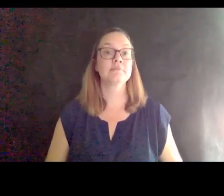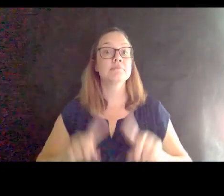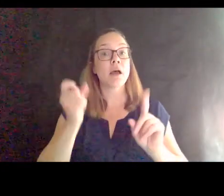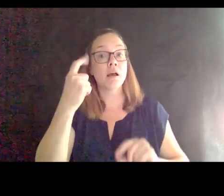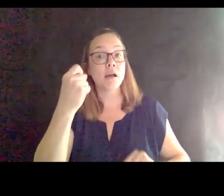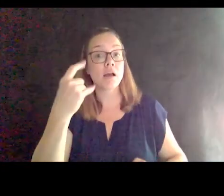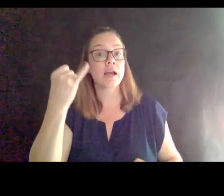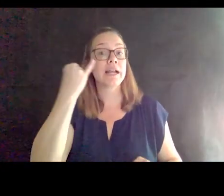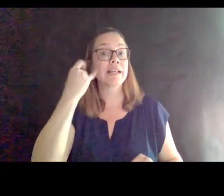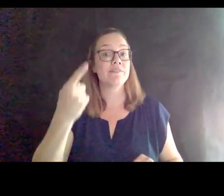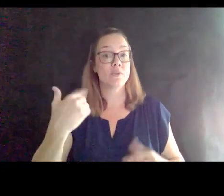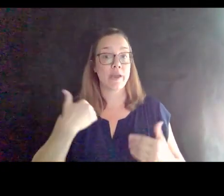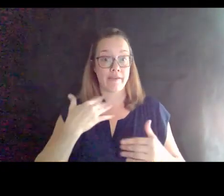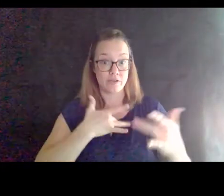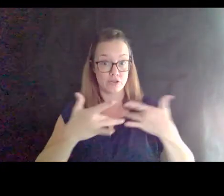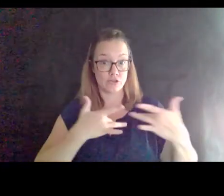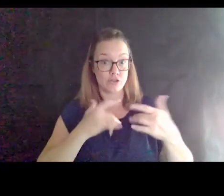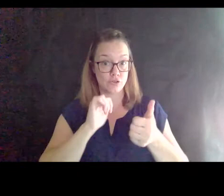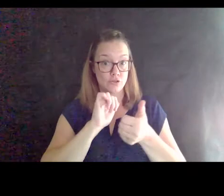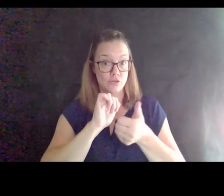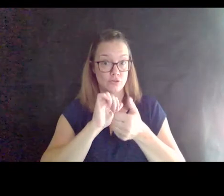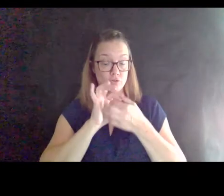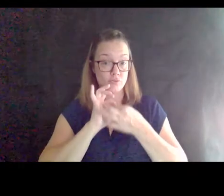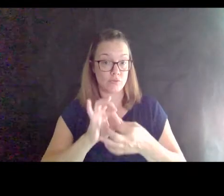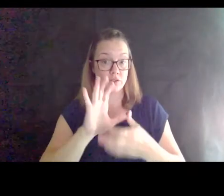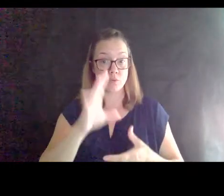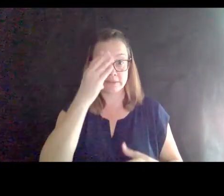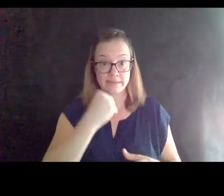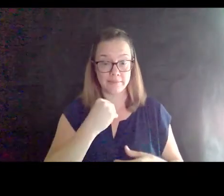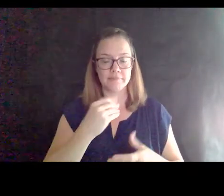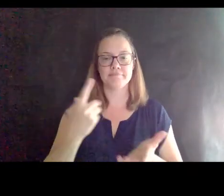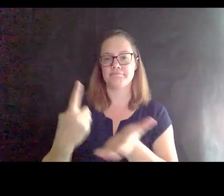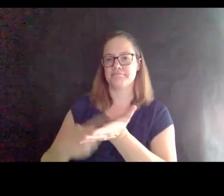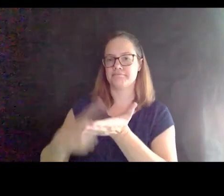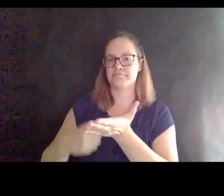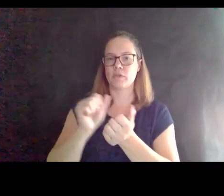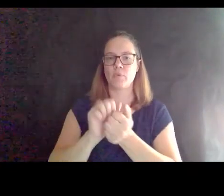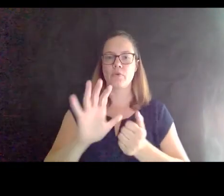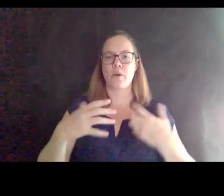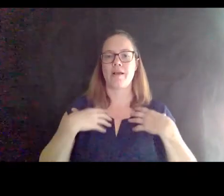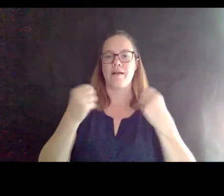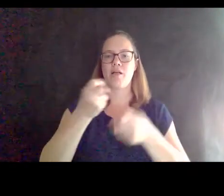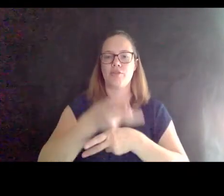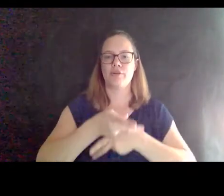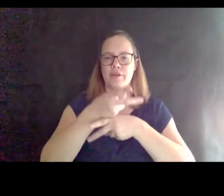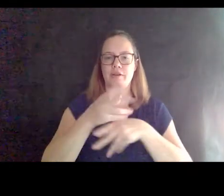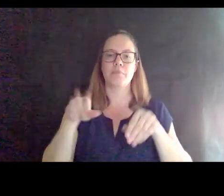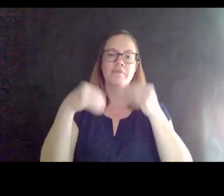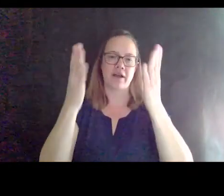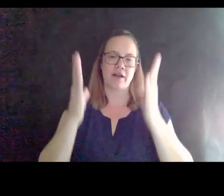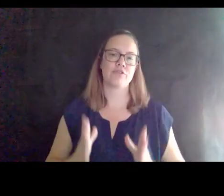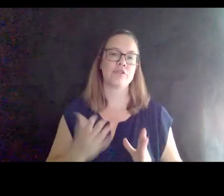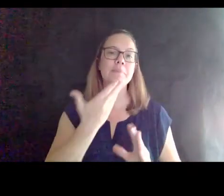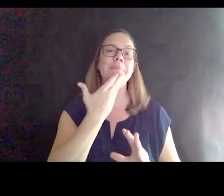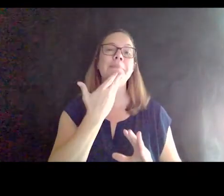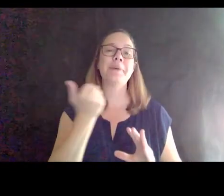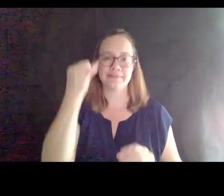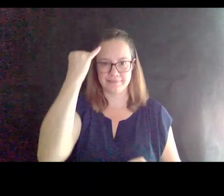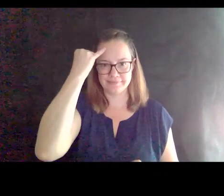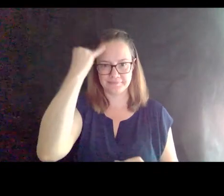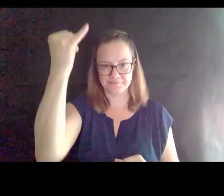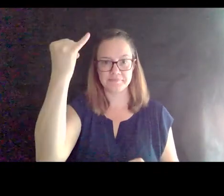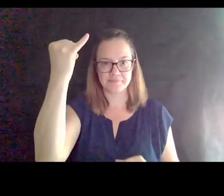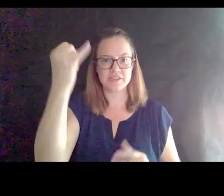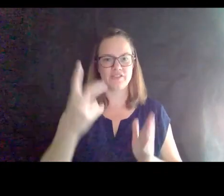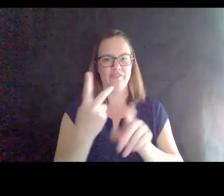there's a concern with your sleep, always talking to your healthcare provider is going to be the best step